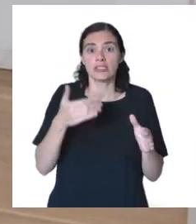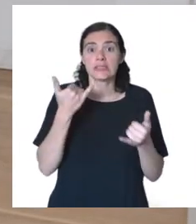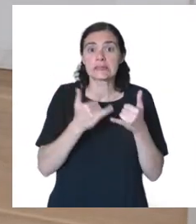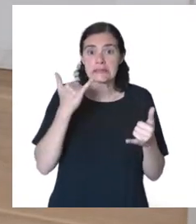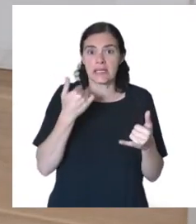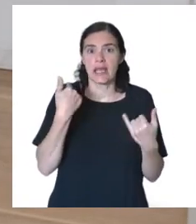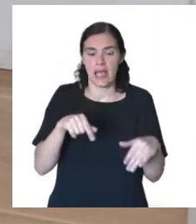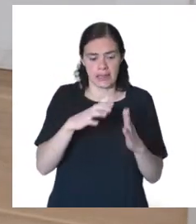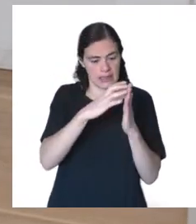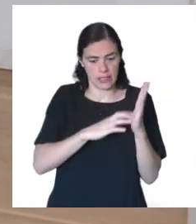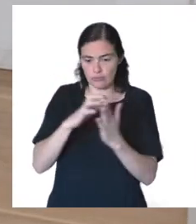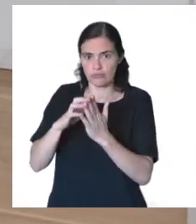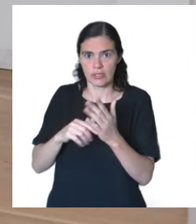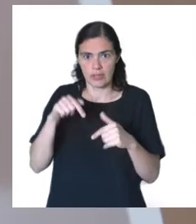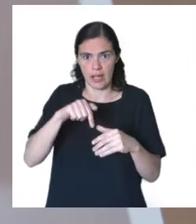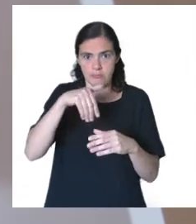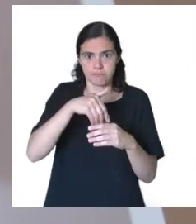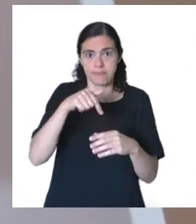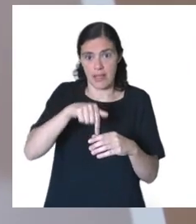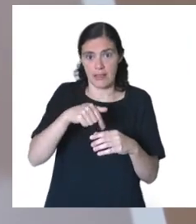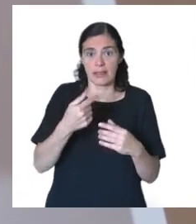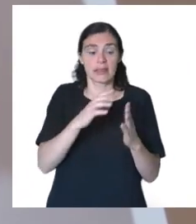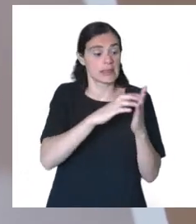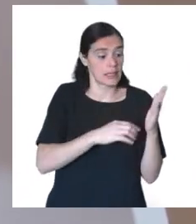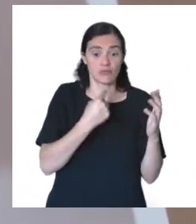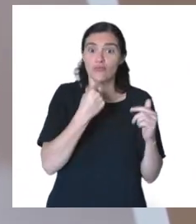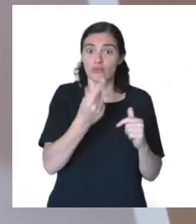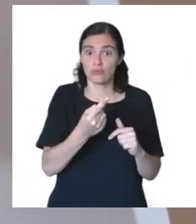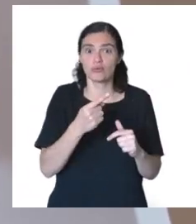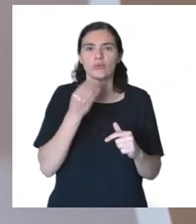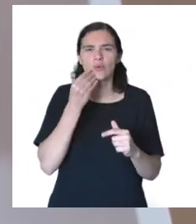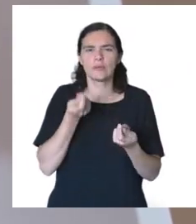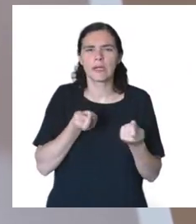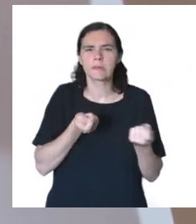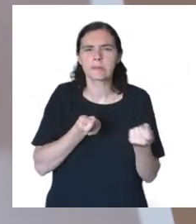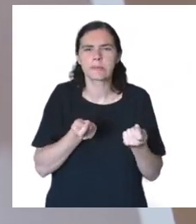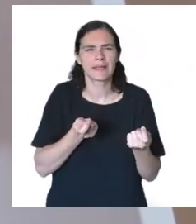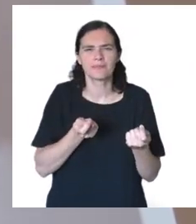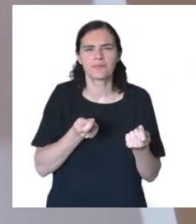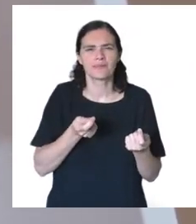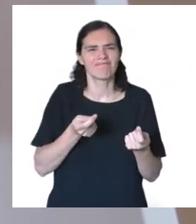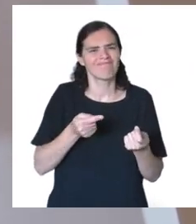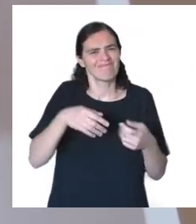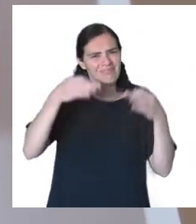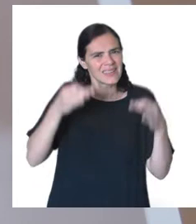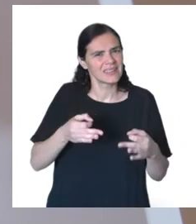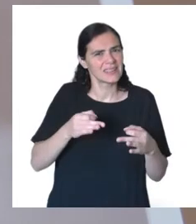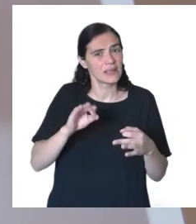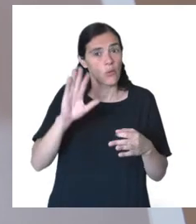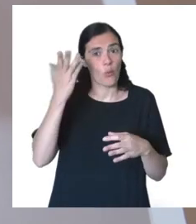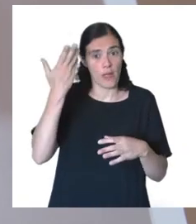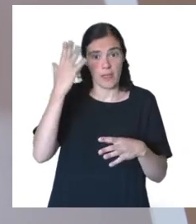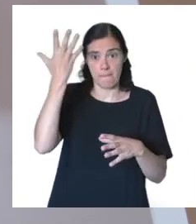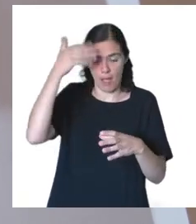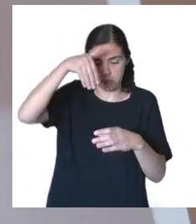box. You have two pieces of text in this box of acrylic. And one text says, the management will not guarantee